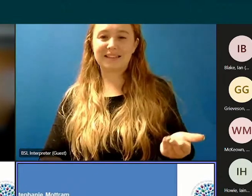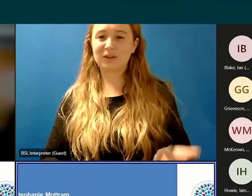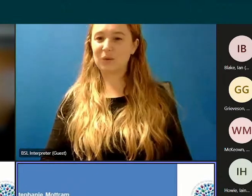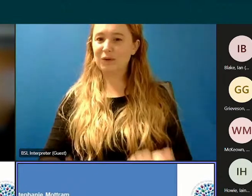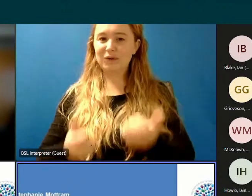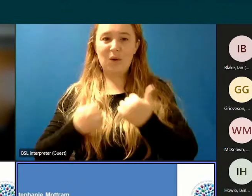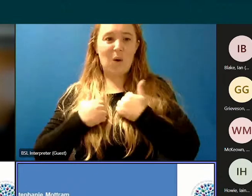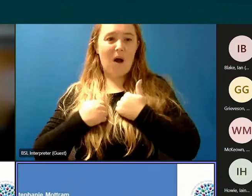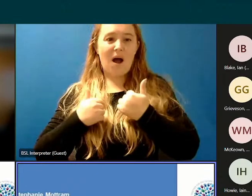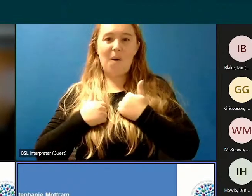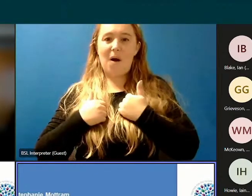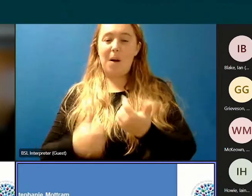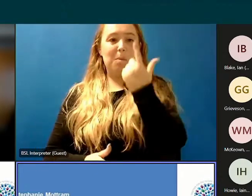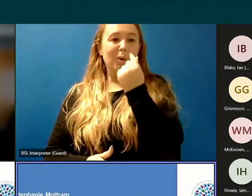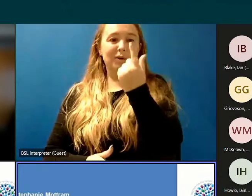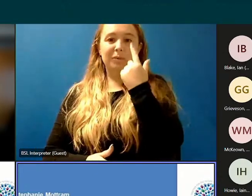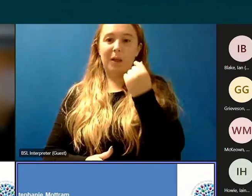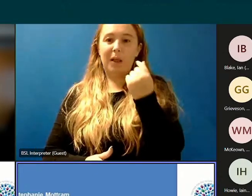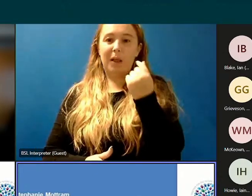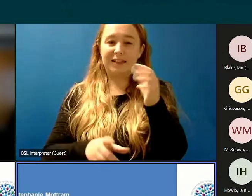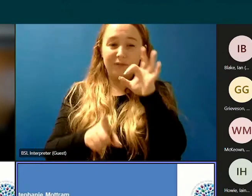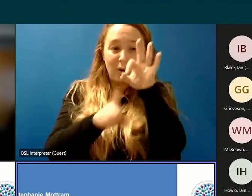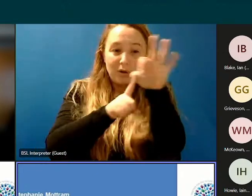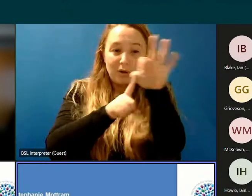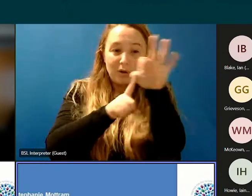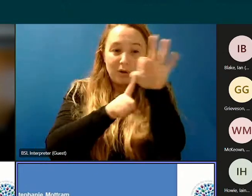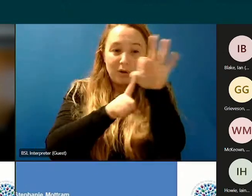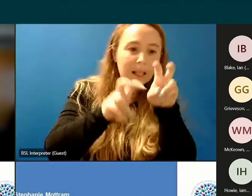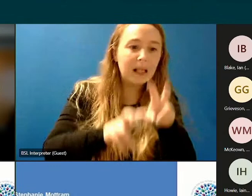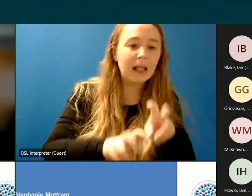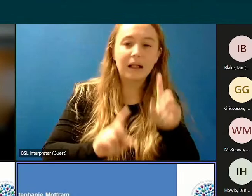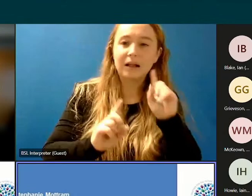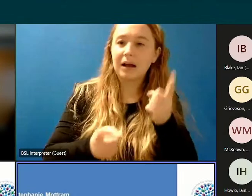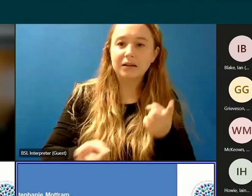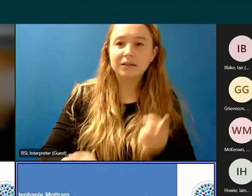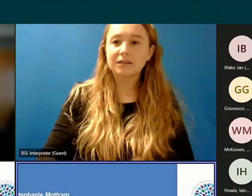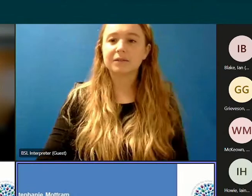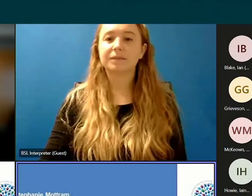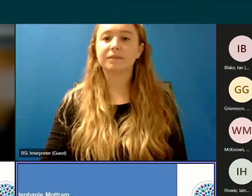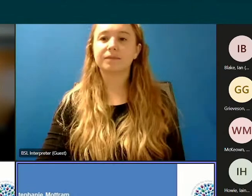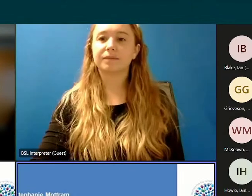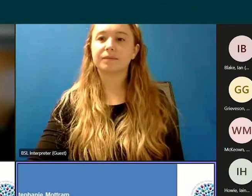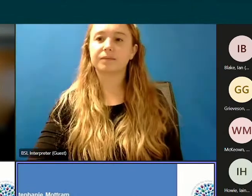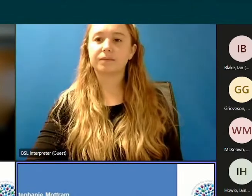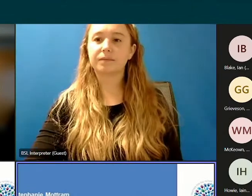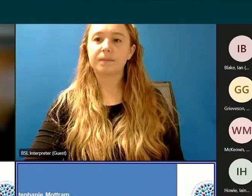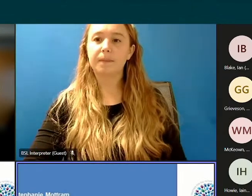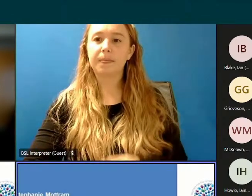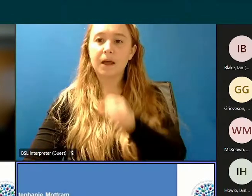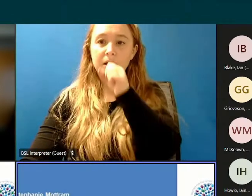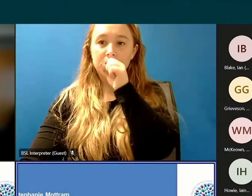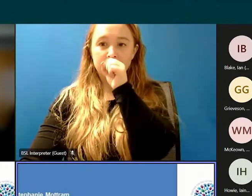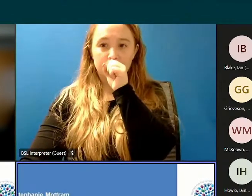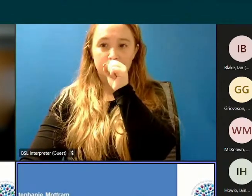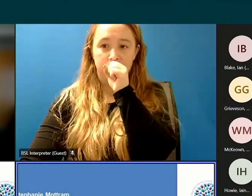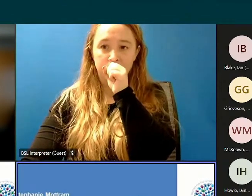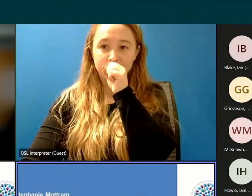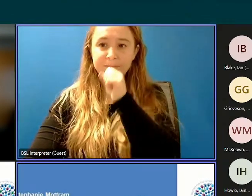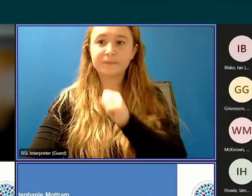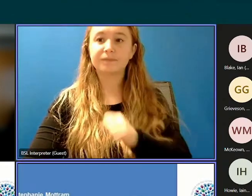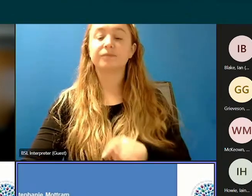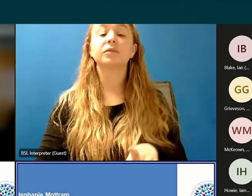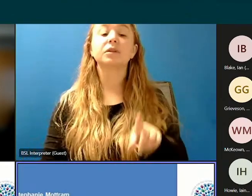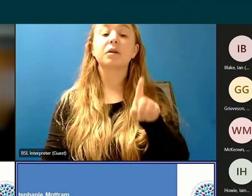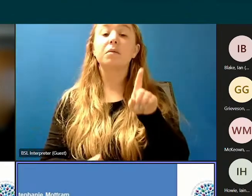to, as I say, to get into that detail. What I'd like to stress is that the work with the care home